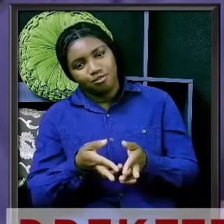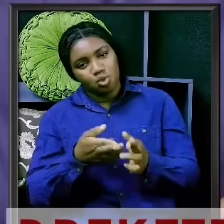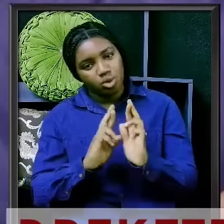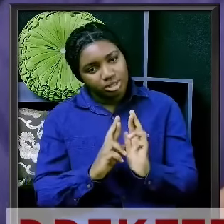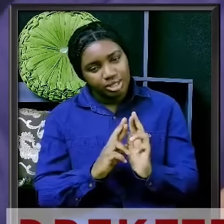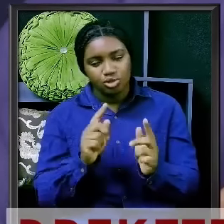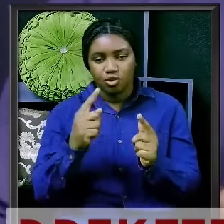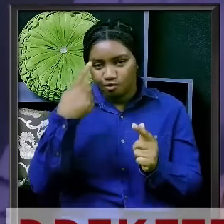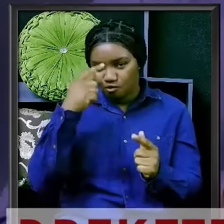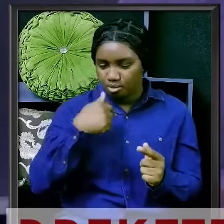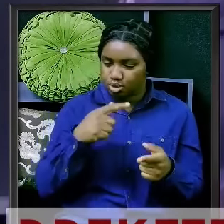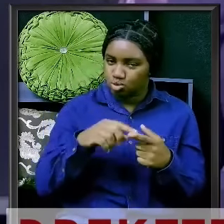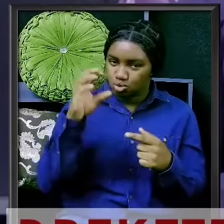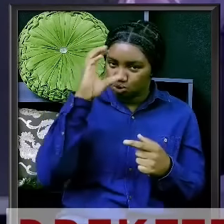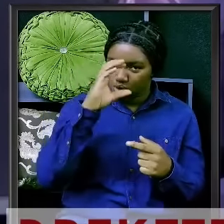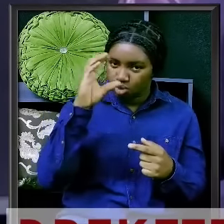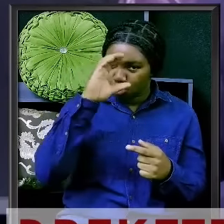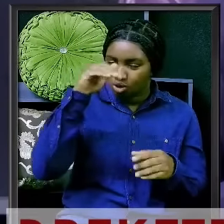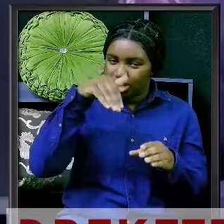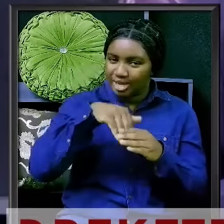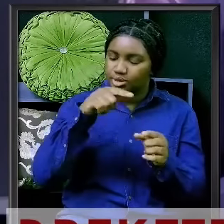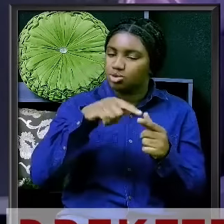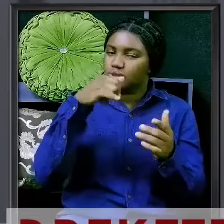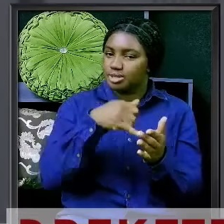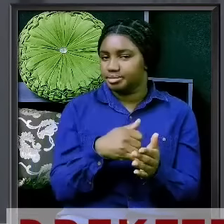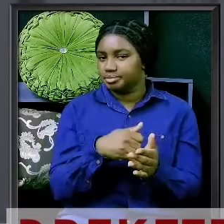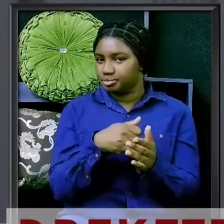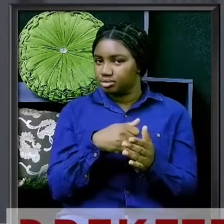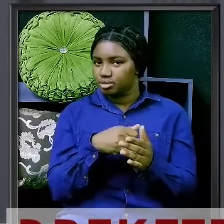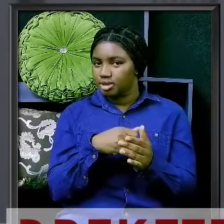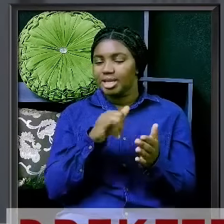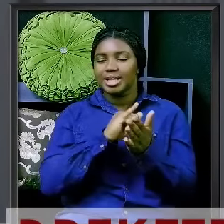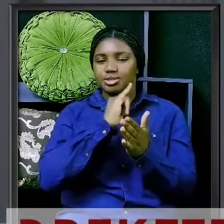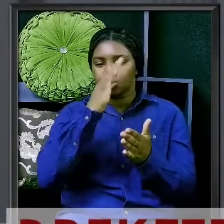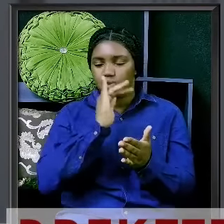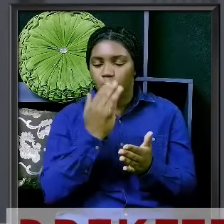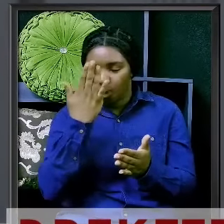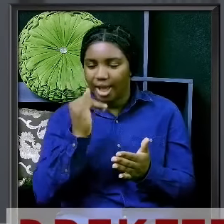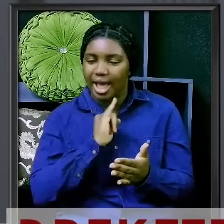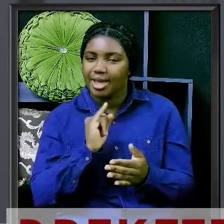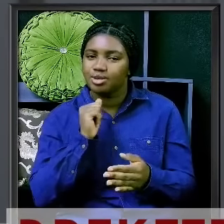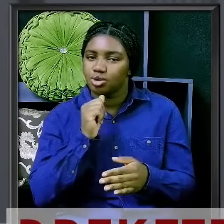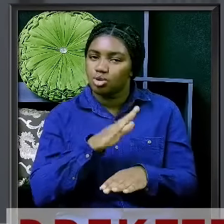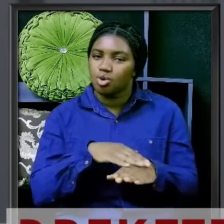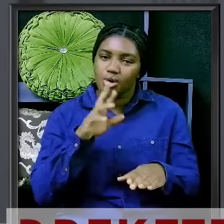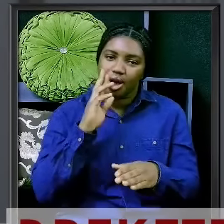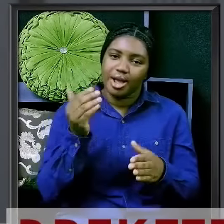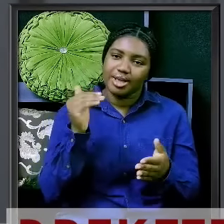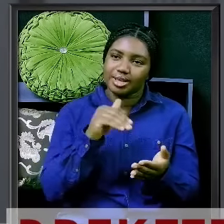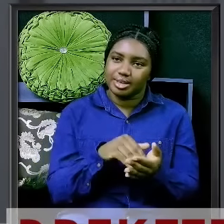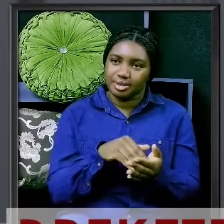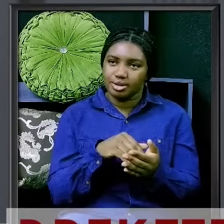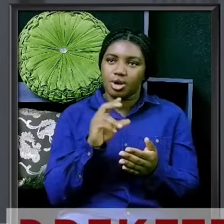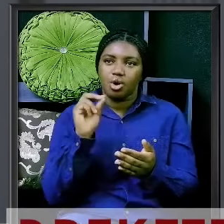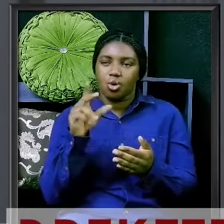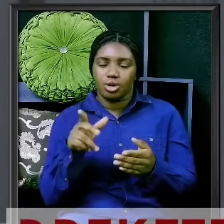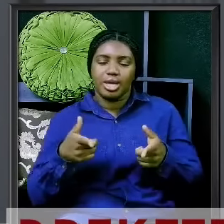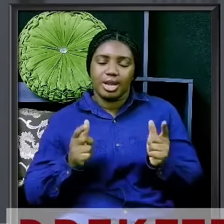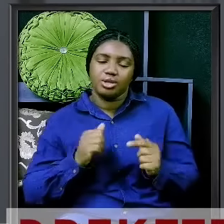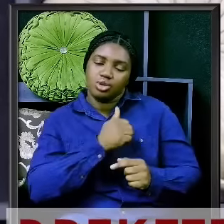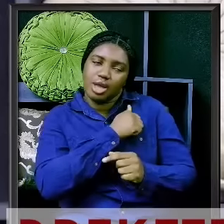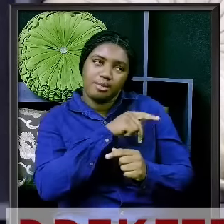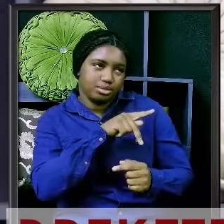me to look into it. Okay. So that's why I've not reached her again. I beg, Mekuna,